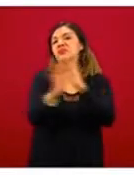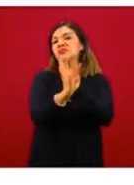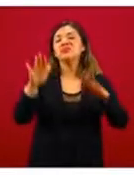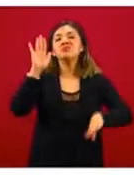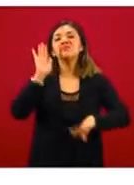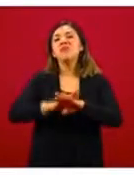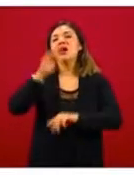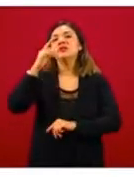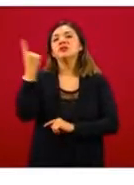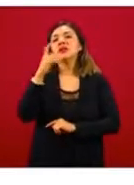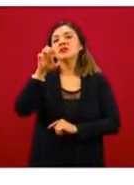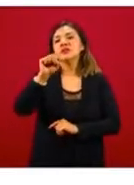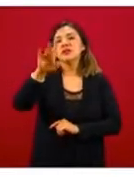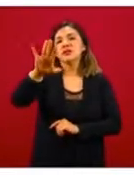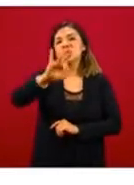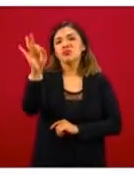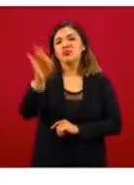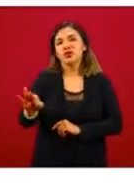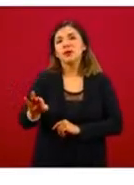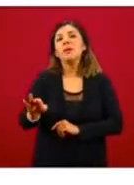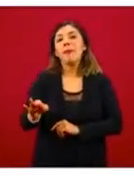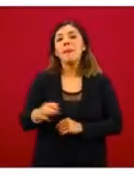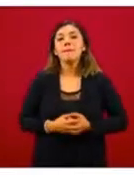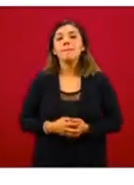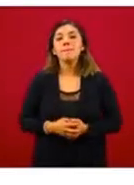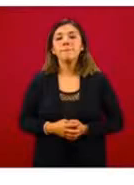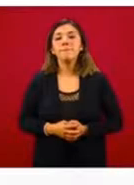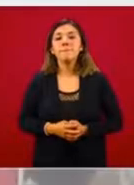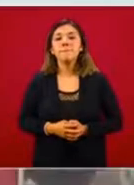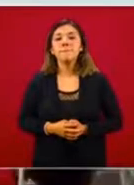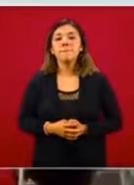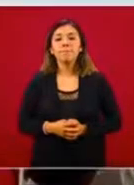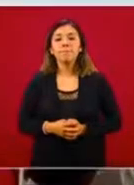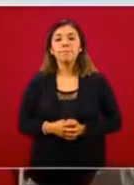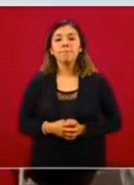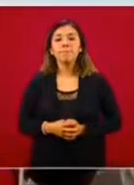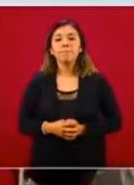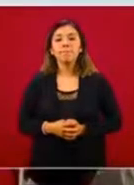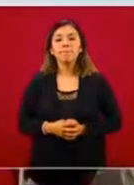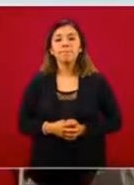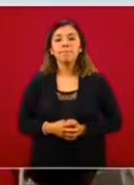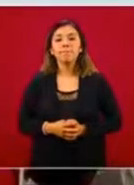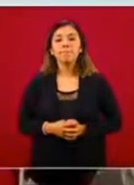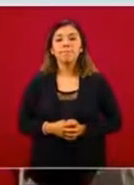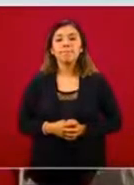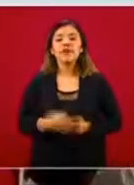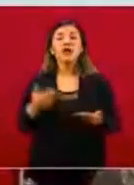had set. So there was mobility that was over 65%.